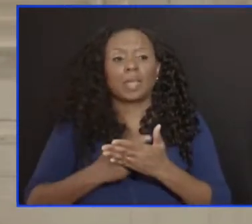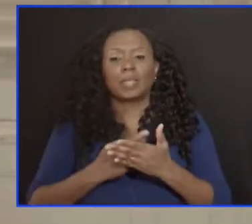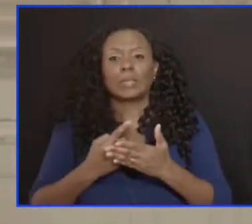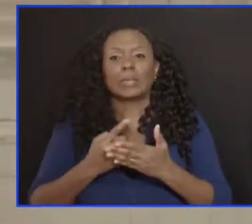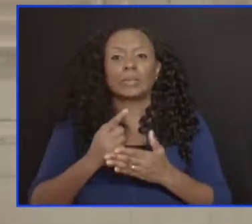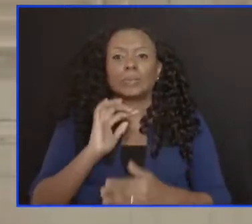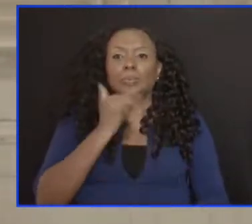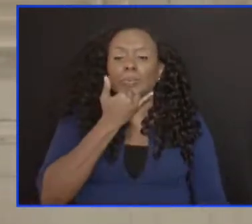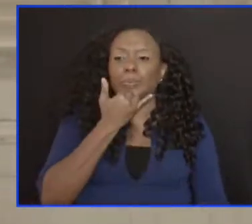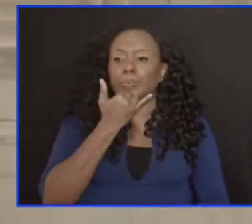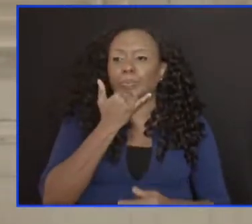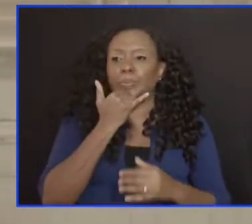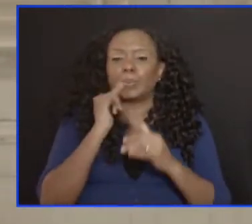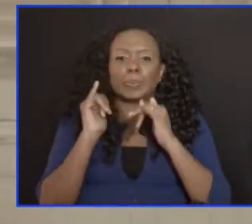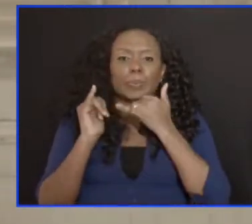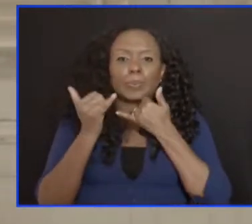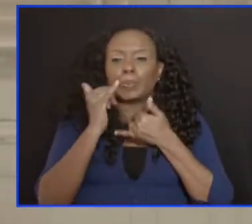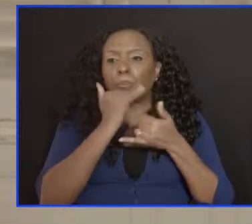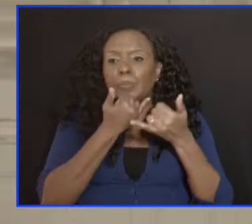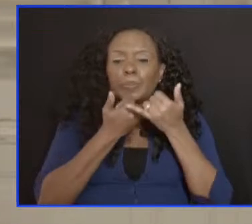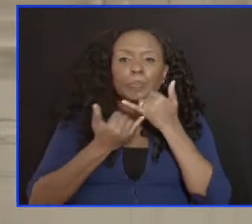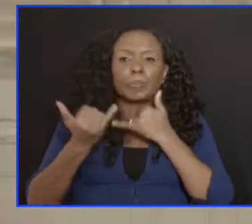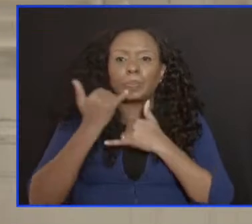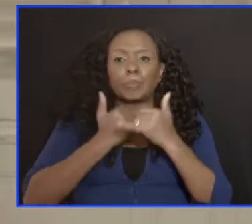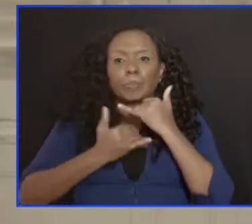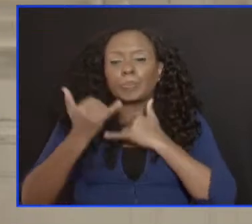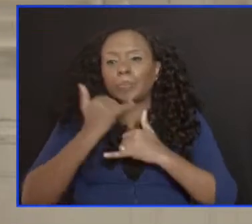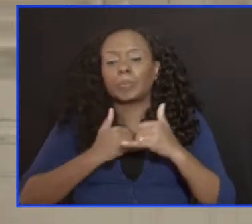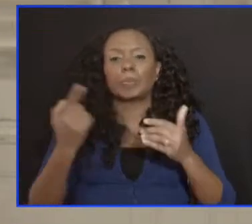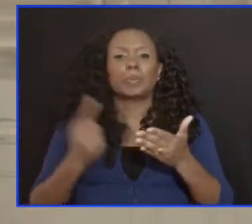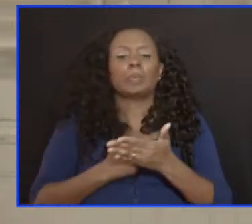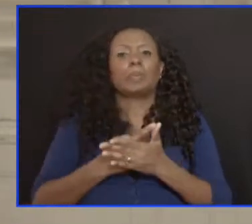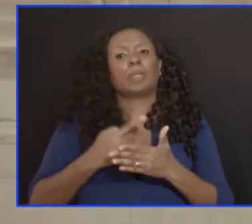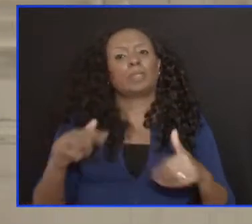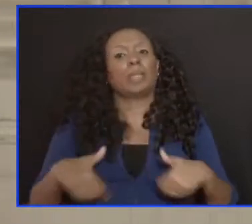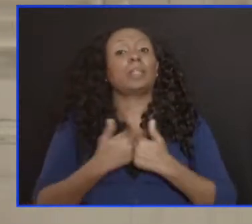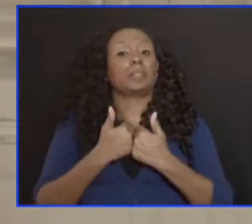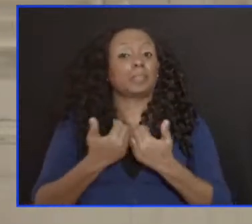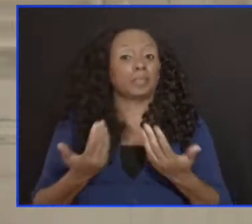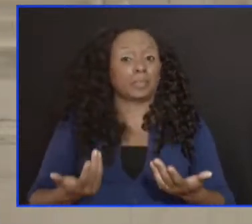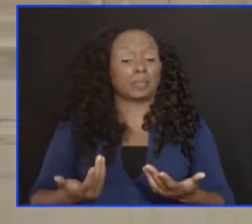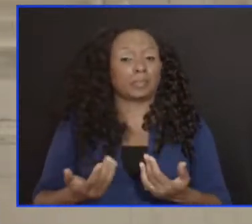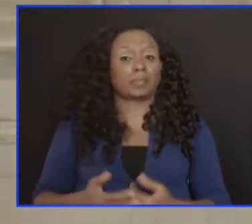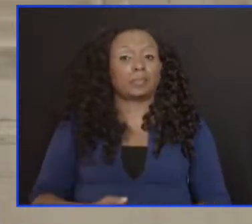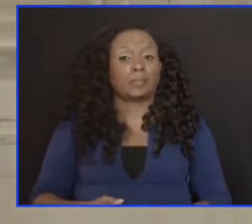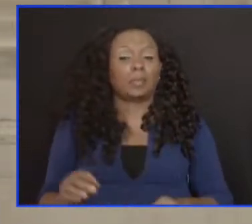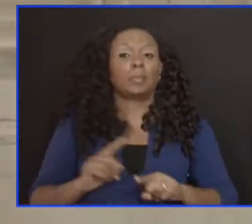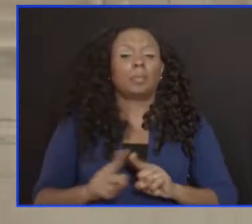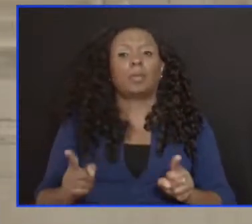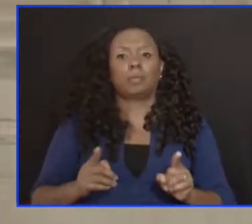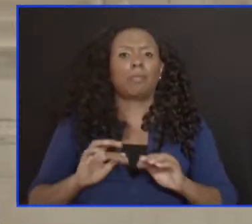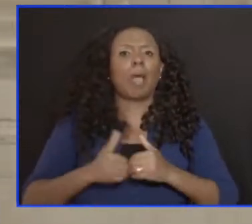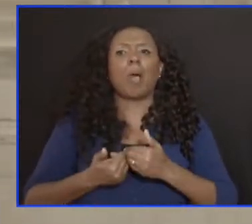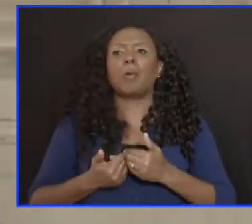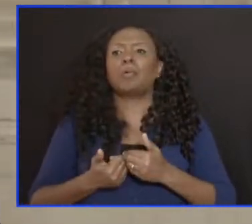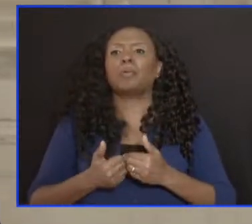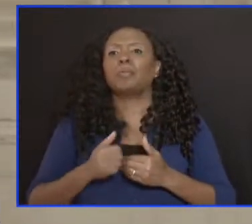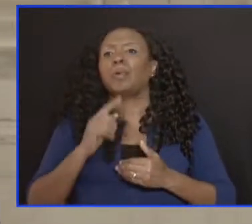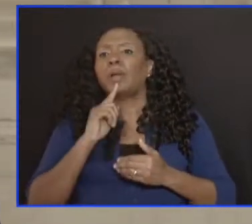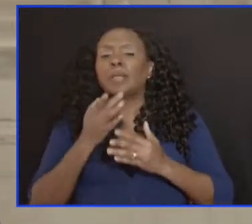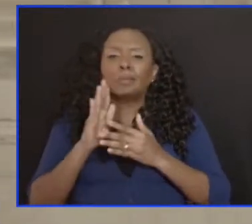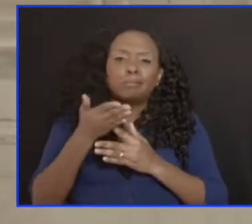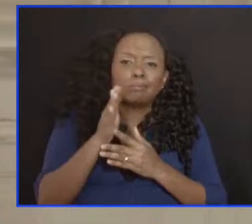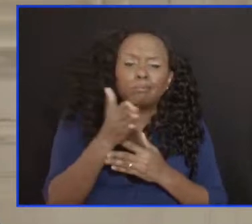hiccups, sometimes there are difficulties, sometimes there are challenges. But the only way you're going to get past the difficulties and challenges is to actually